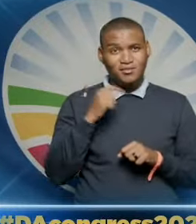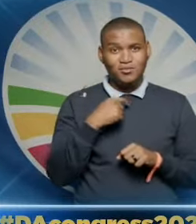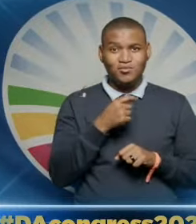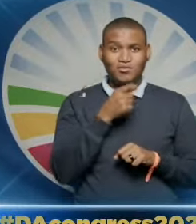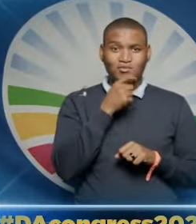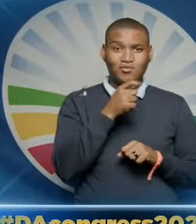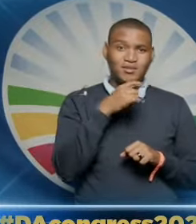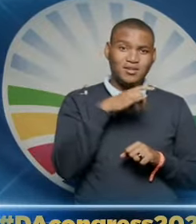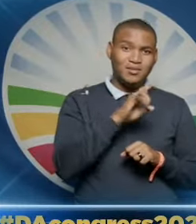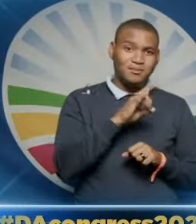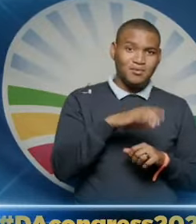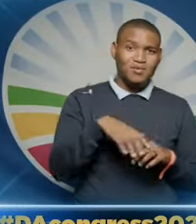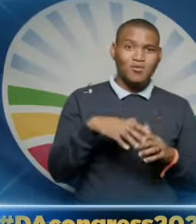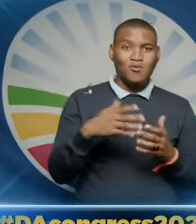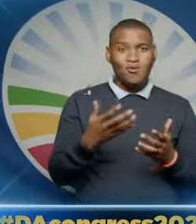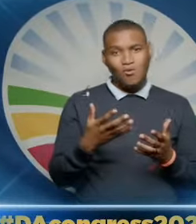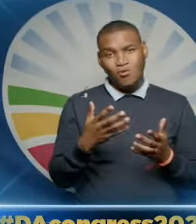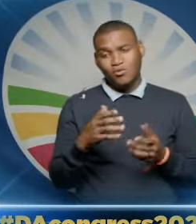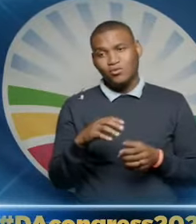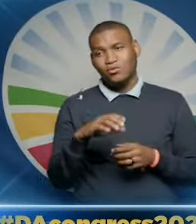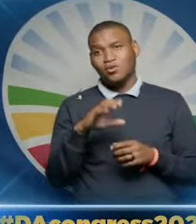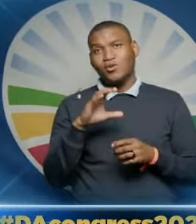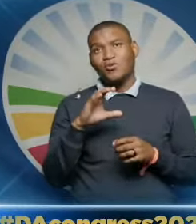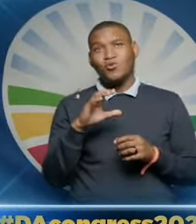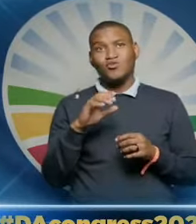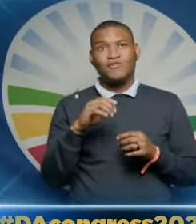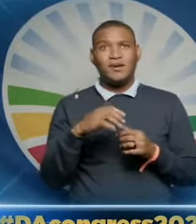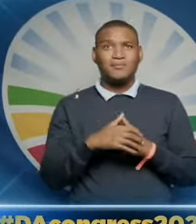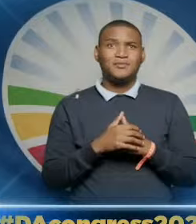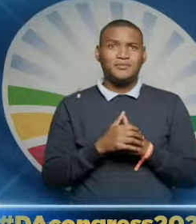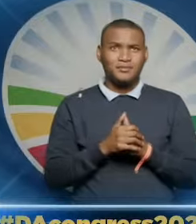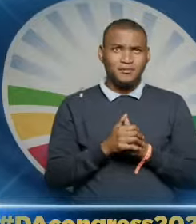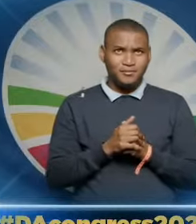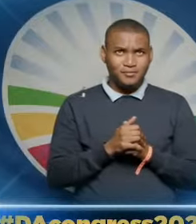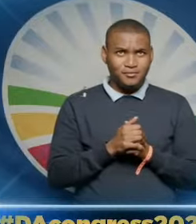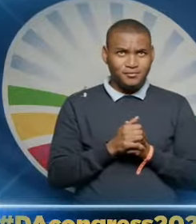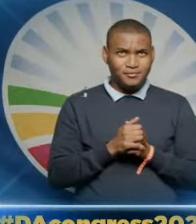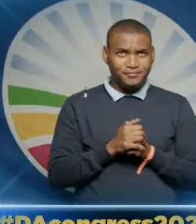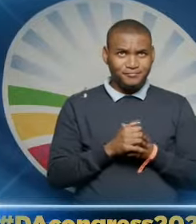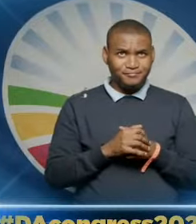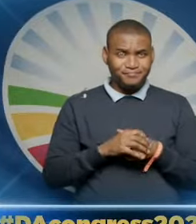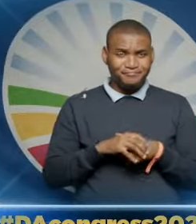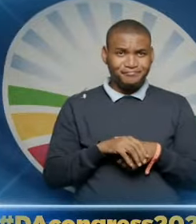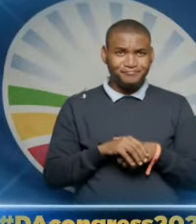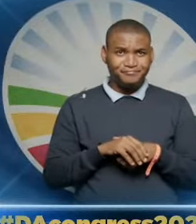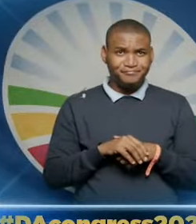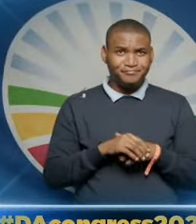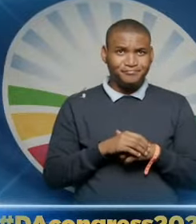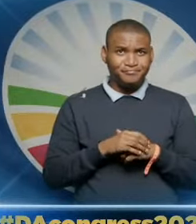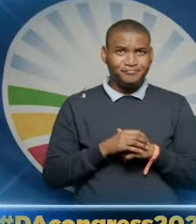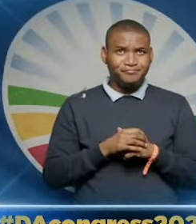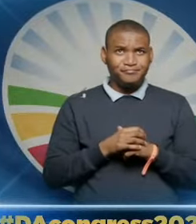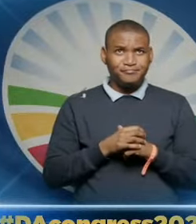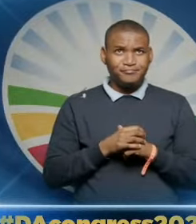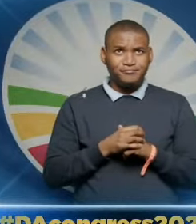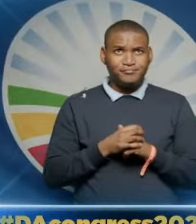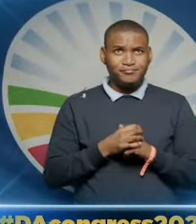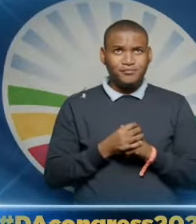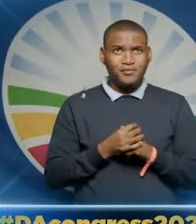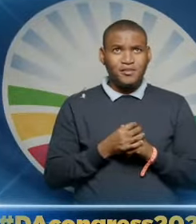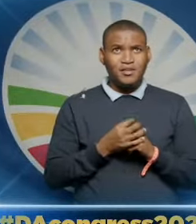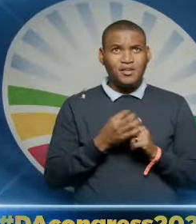when the coin is in the air, not after it's settled on the ground, please, or she'll call coat of arms. Now, if Mpho should call